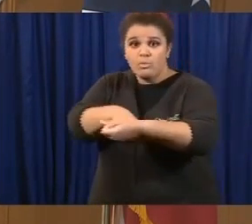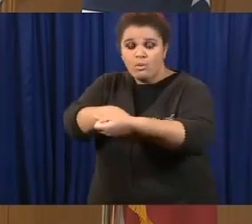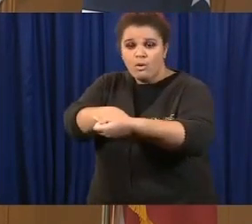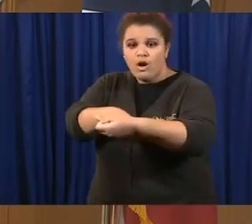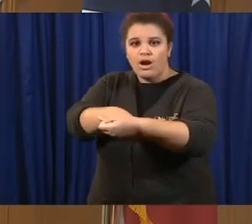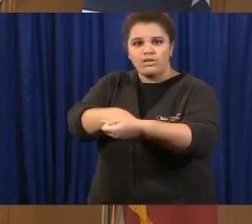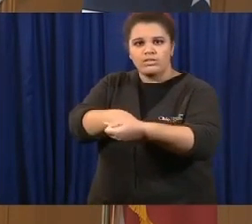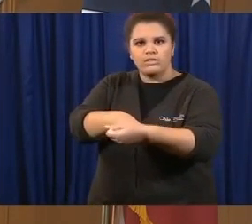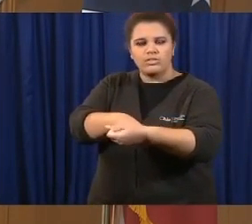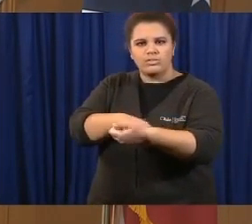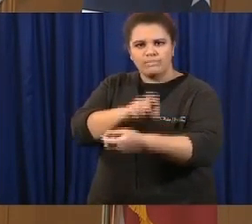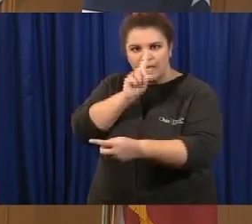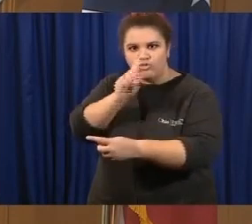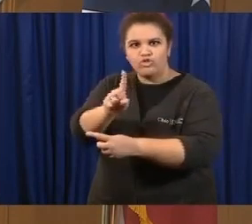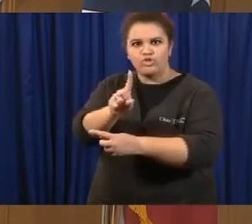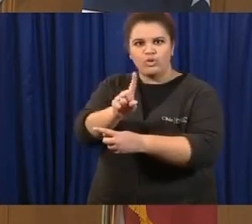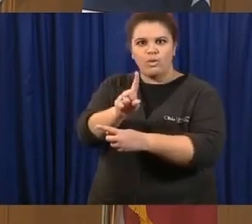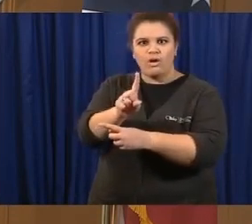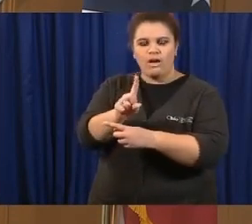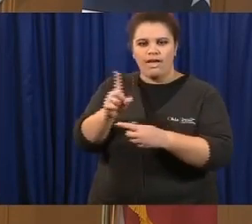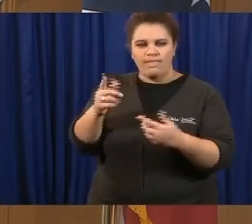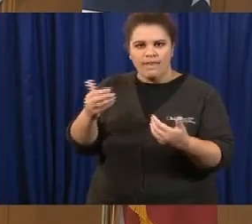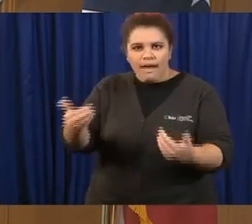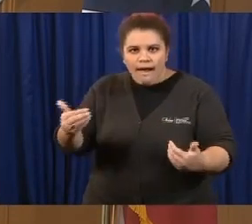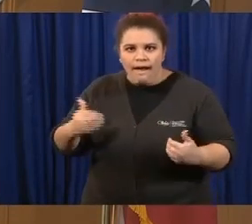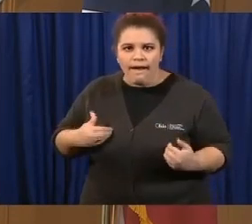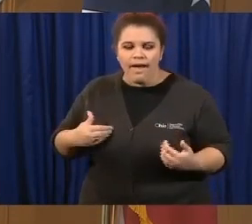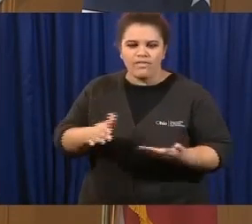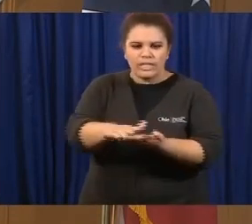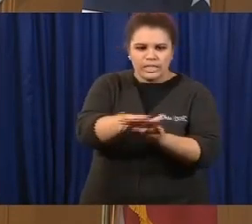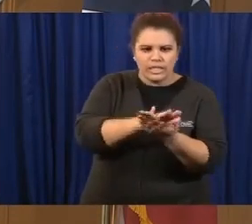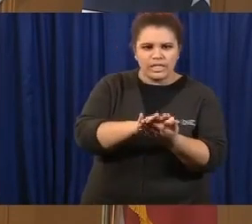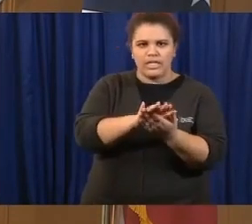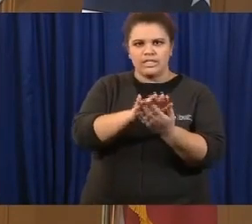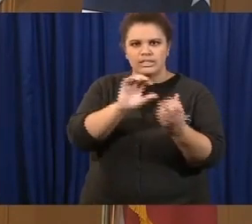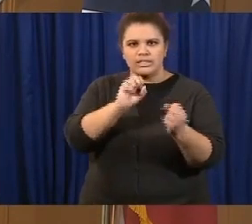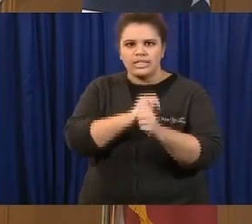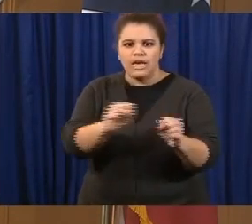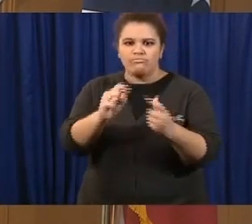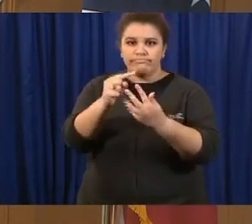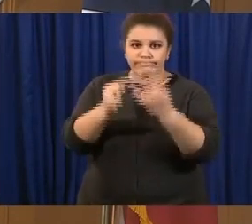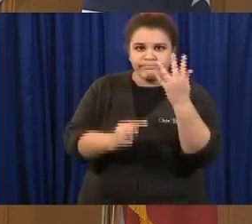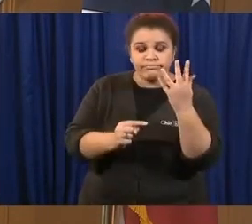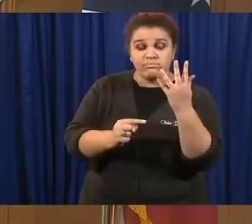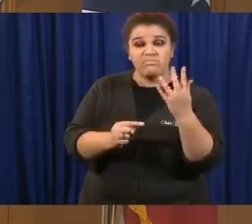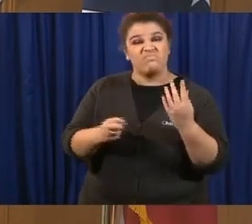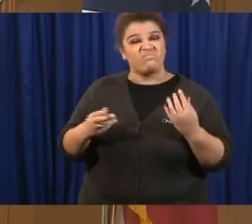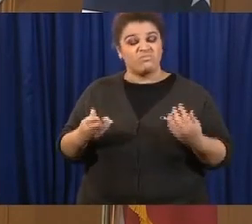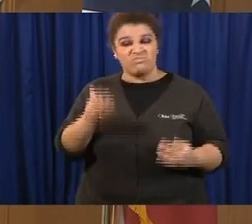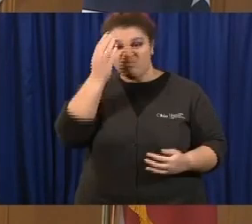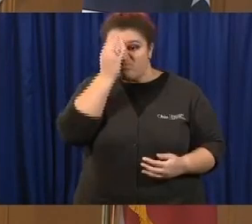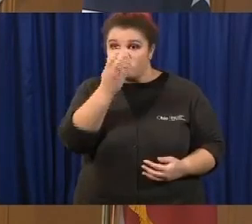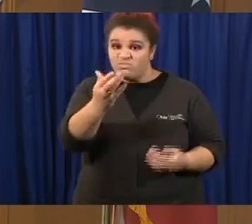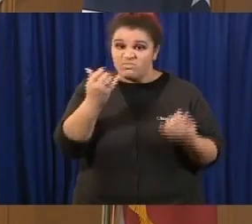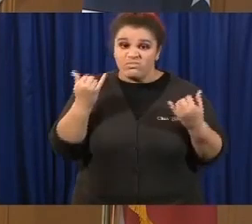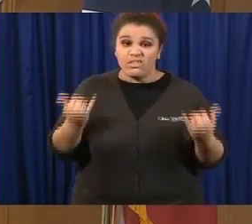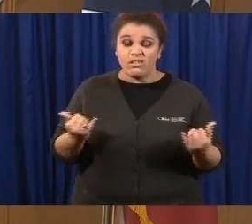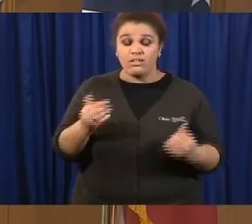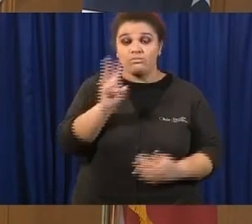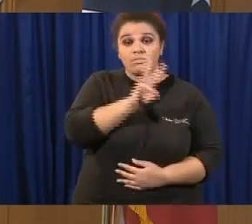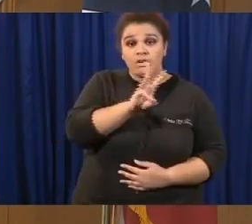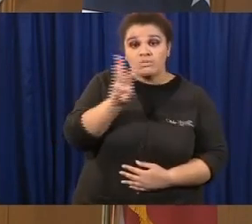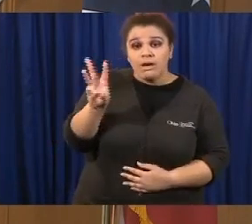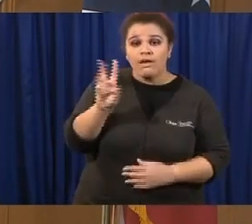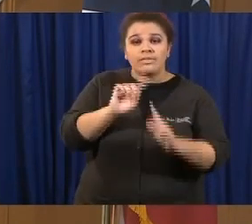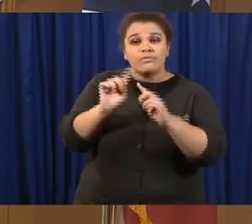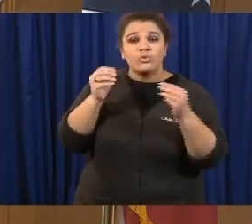you go to a store and try to find disinfectant wipes and thermometers, it's all wiped out. So how can companies stock up on